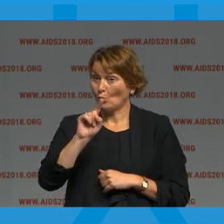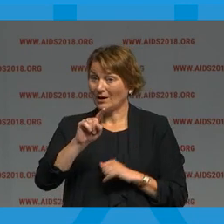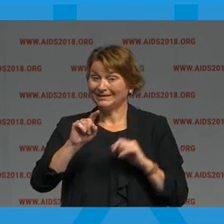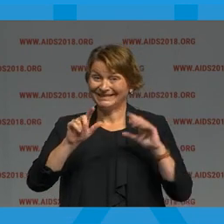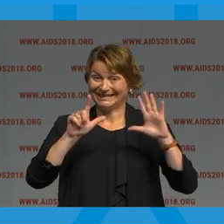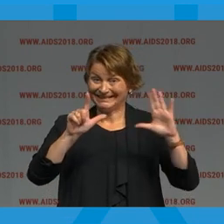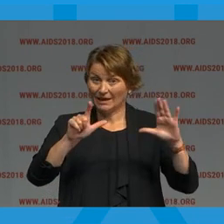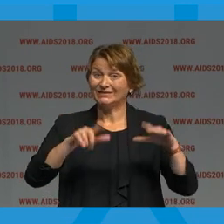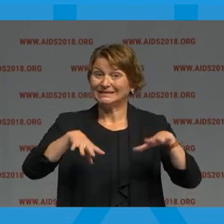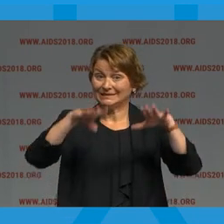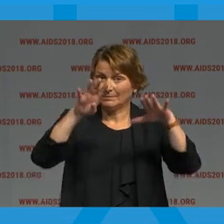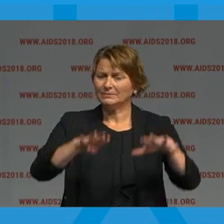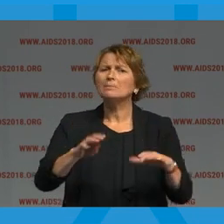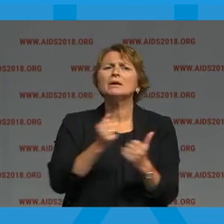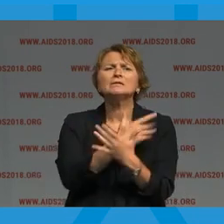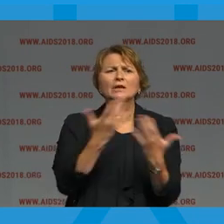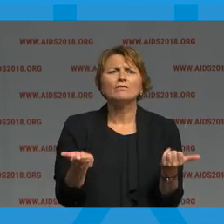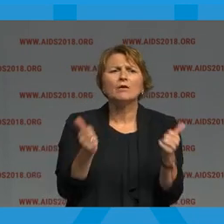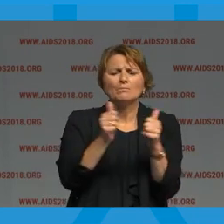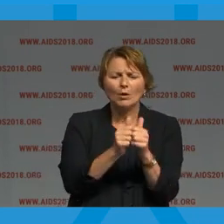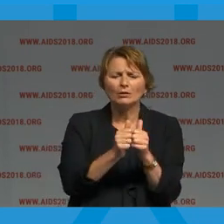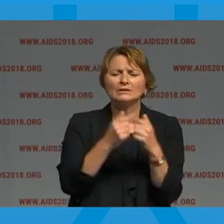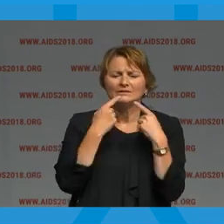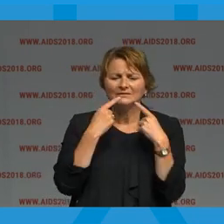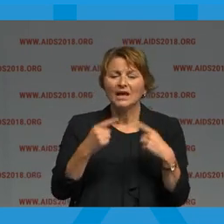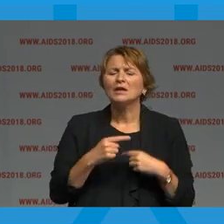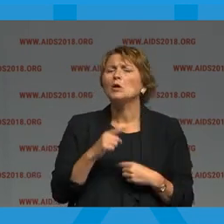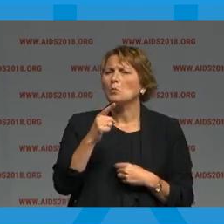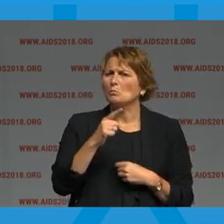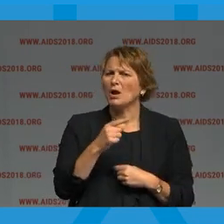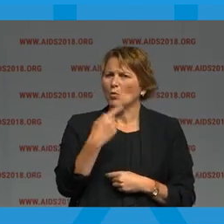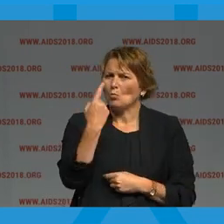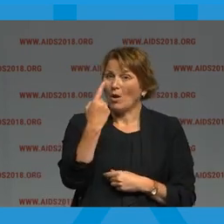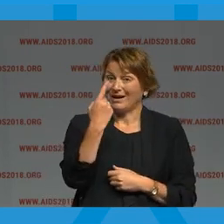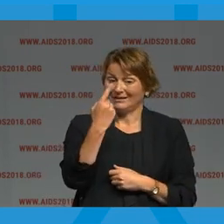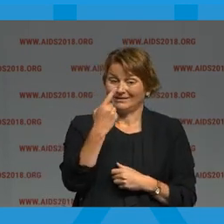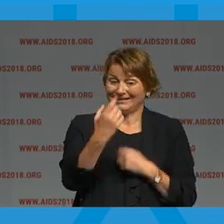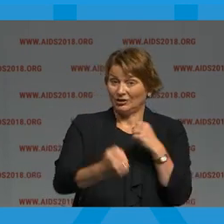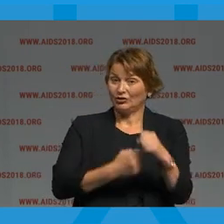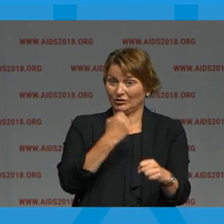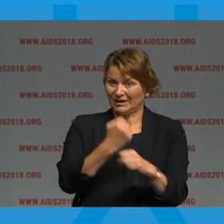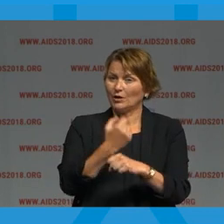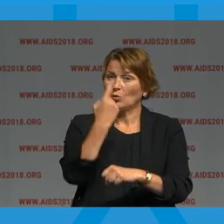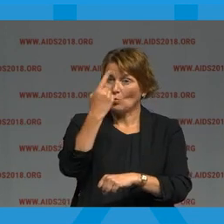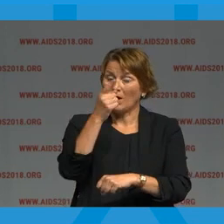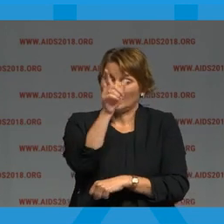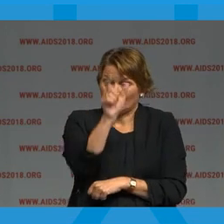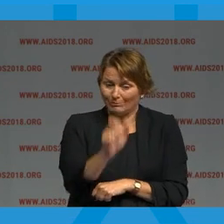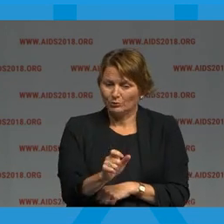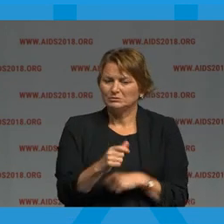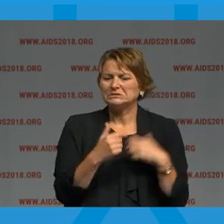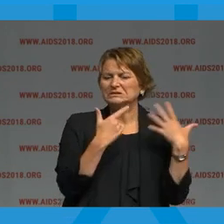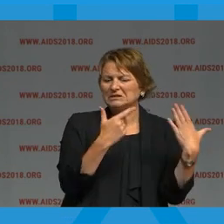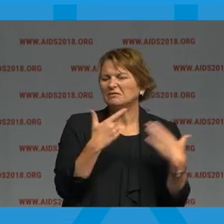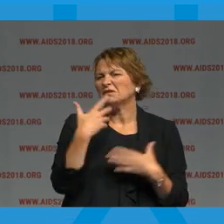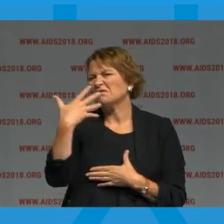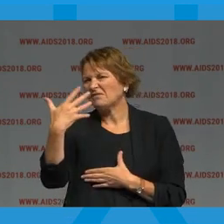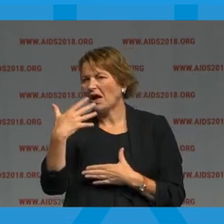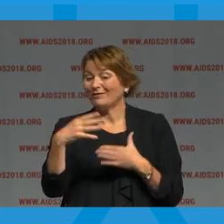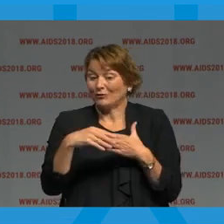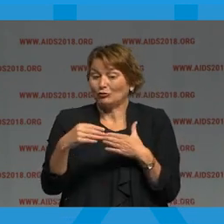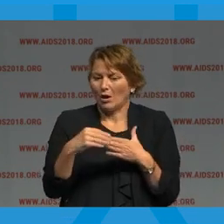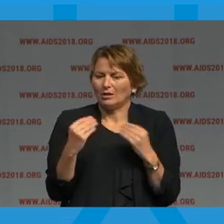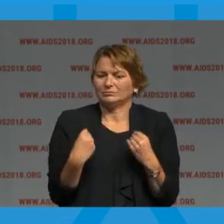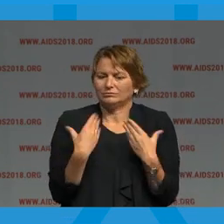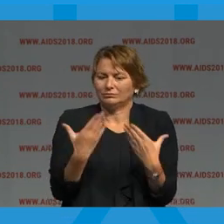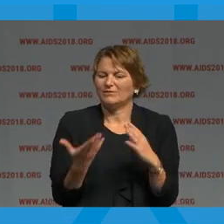partners announced the price of $75 per patient year for the TLD combination. So this is really unprecedented in terms